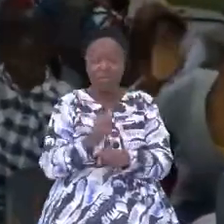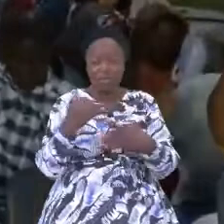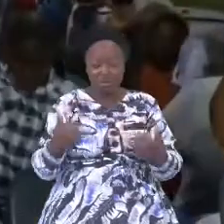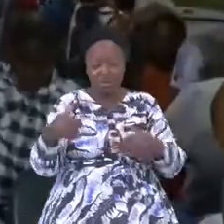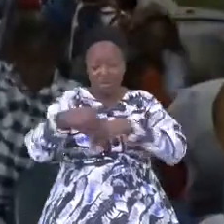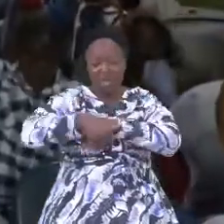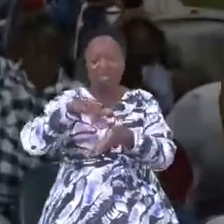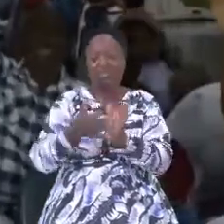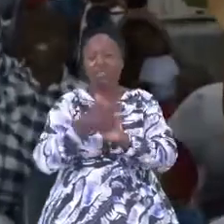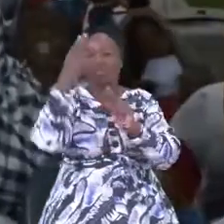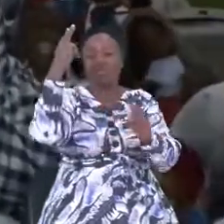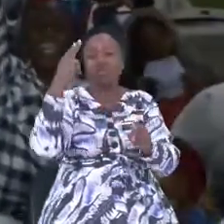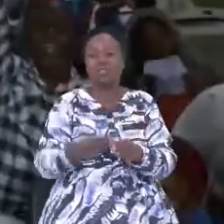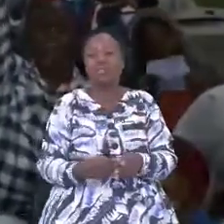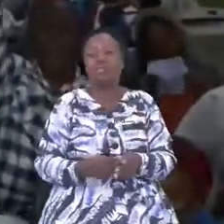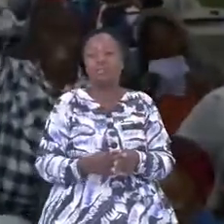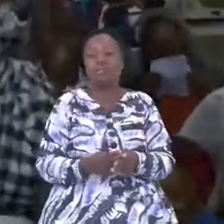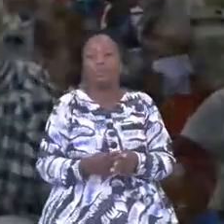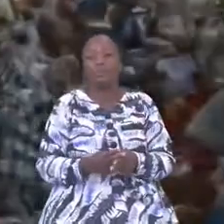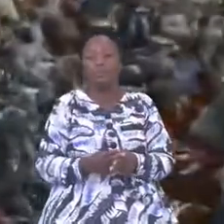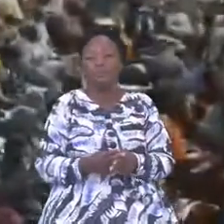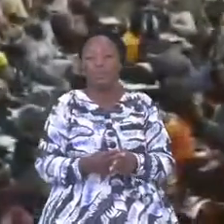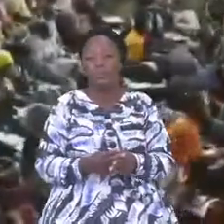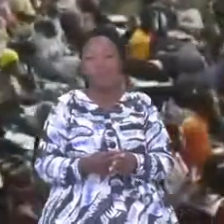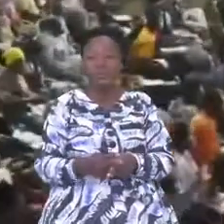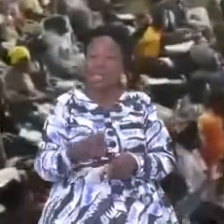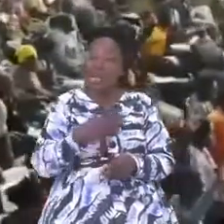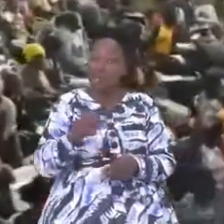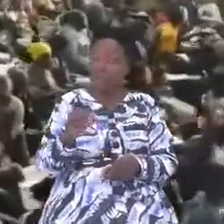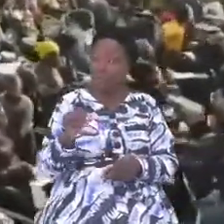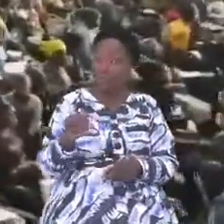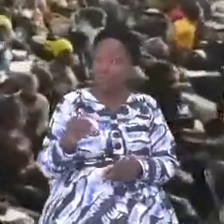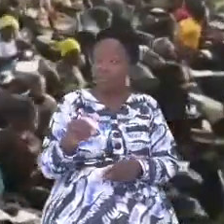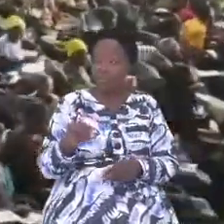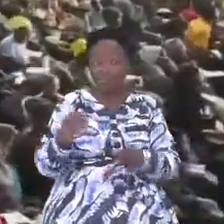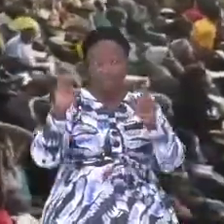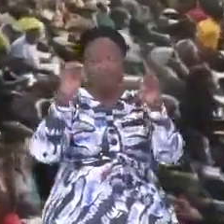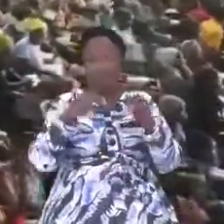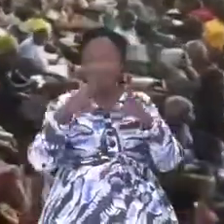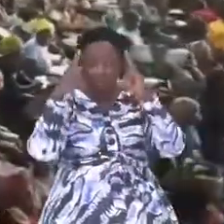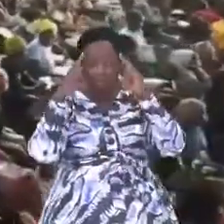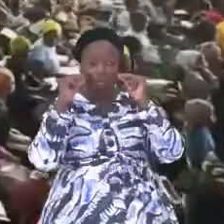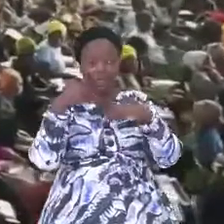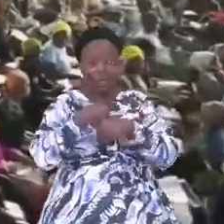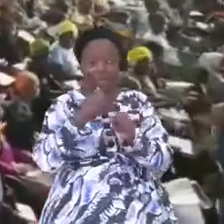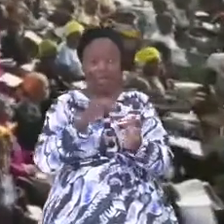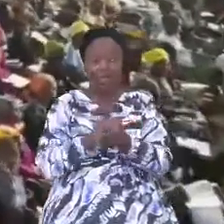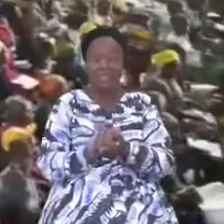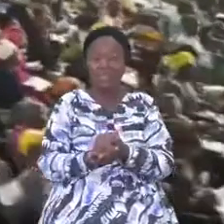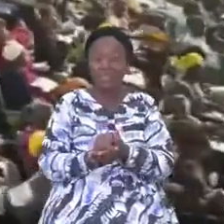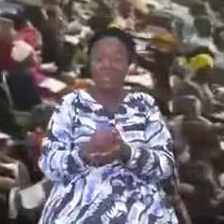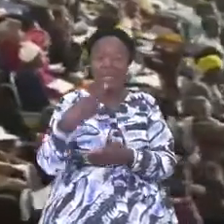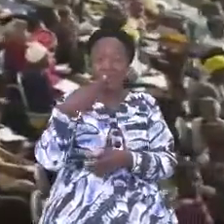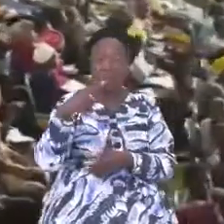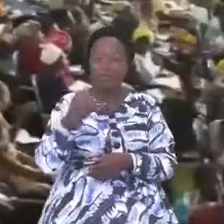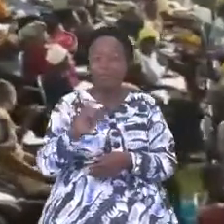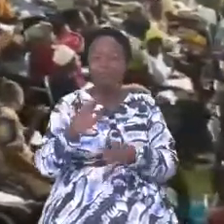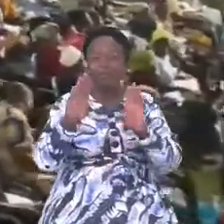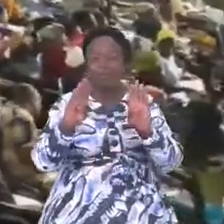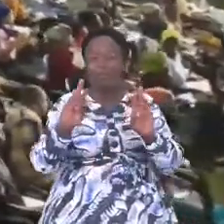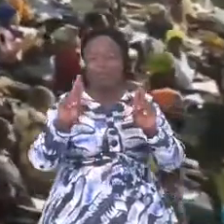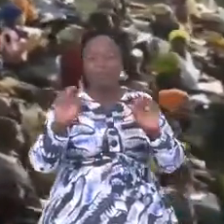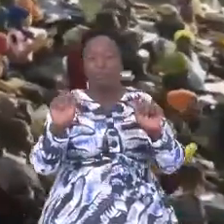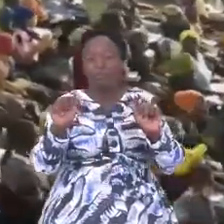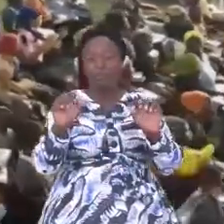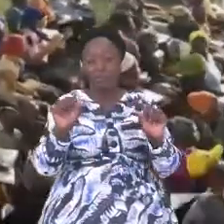in Jesus' name. And so it says, and Moses made a serpent of brass, and he put it